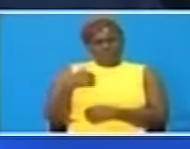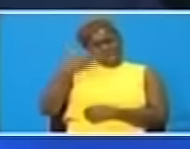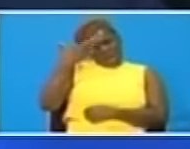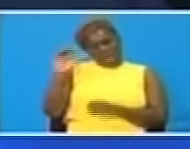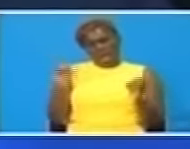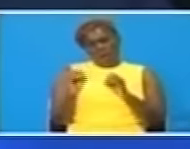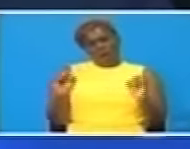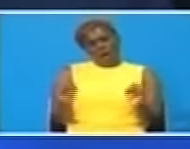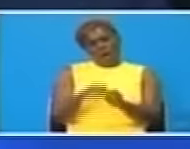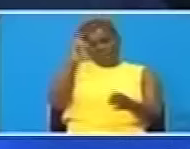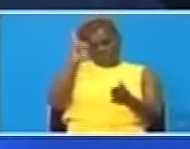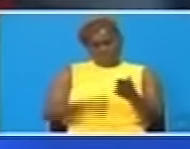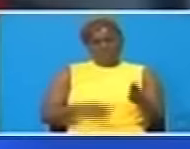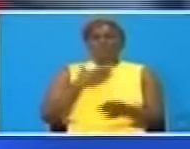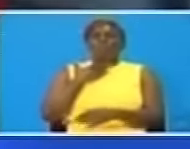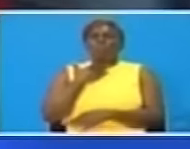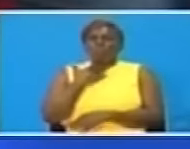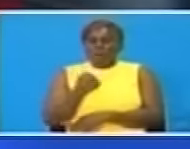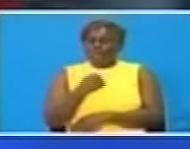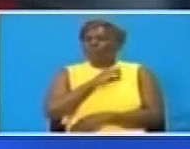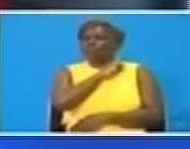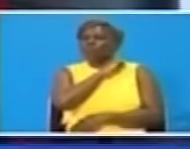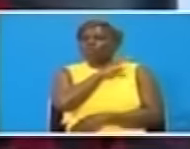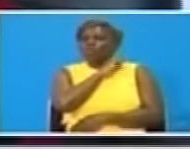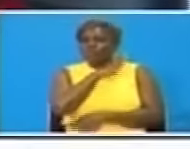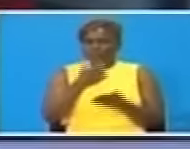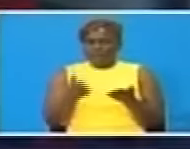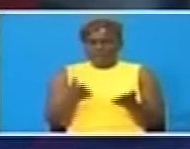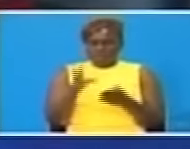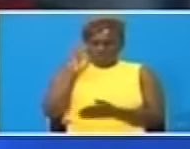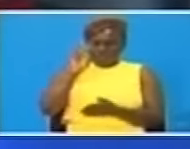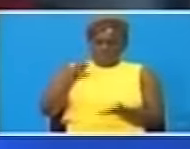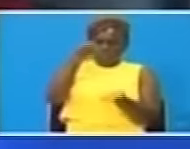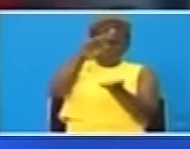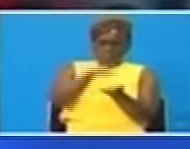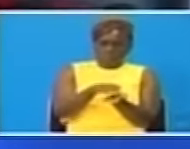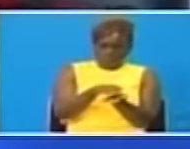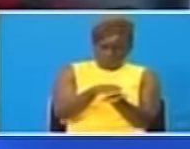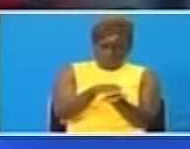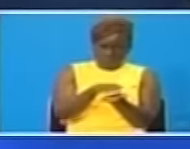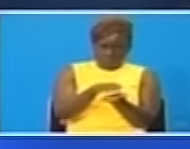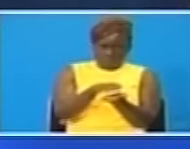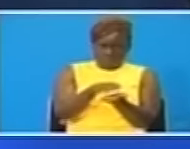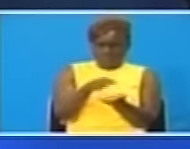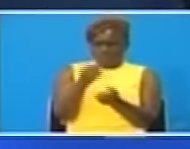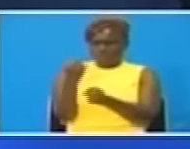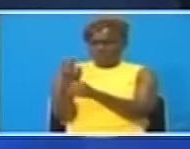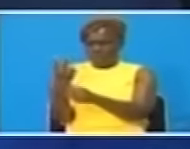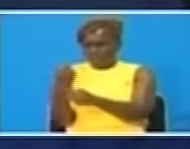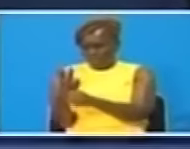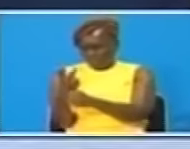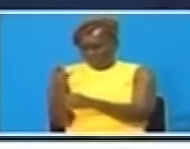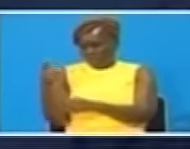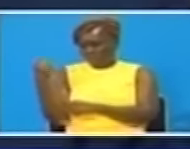know what will happen, but I want to raise the alarm now because we have seen a decline not only in arrivals, but 12.5